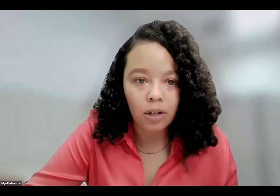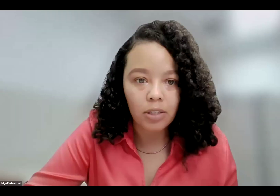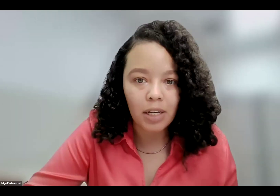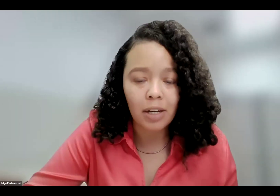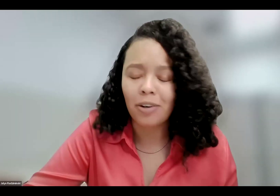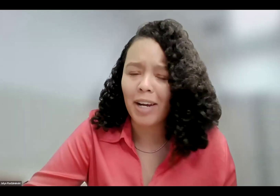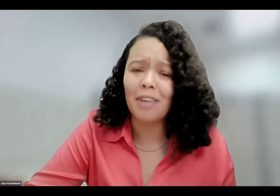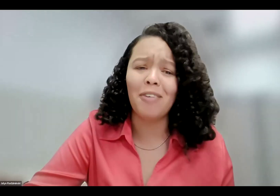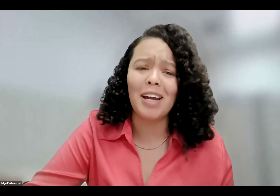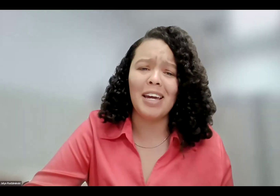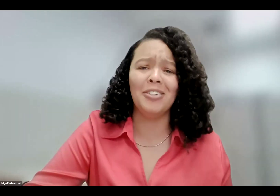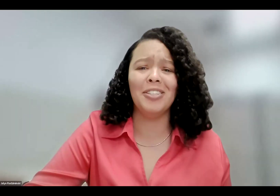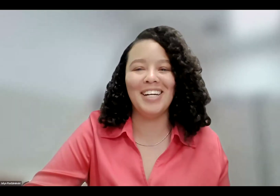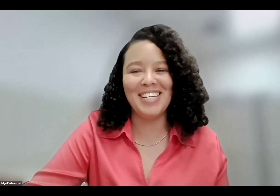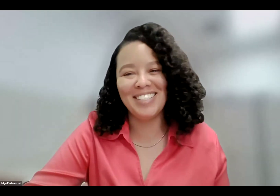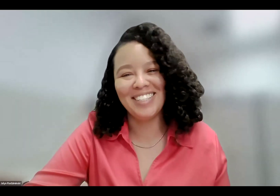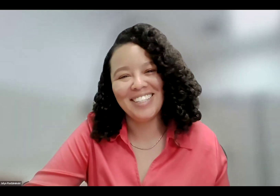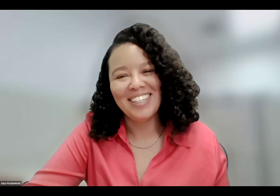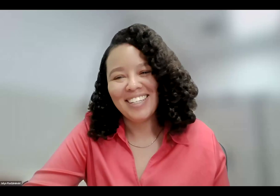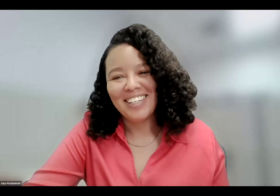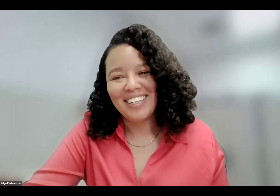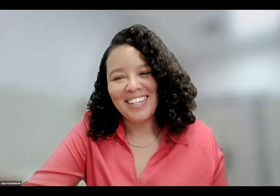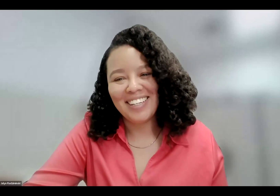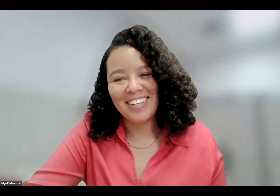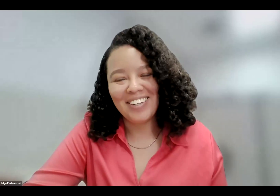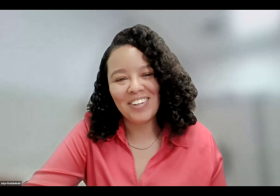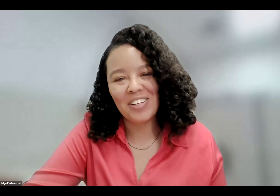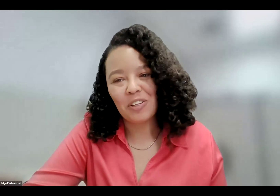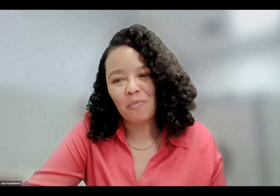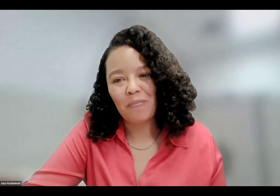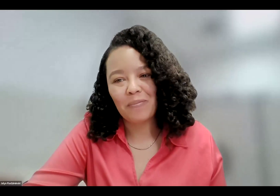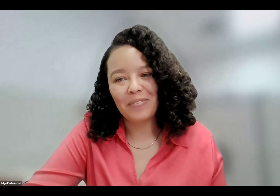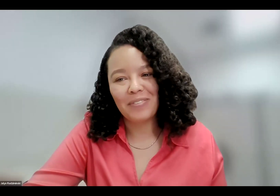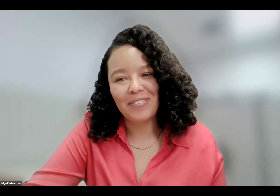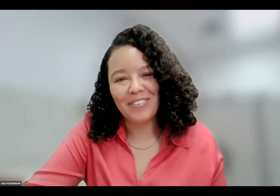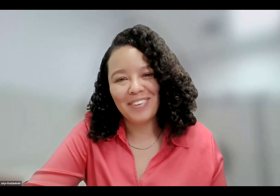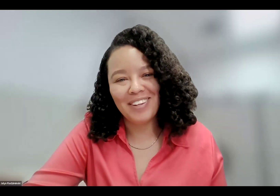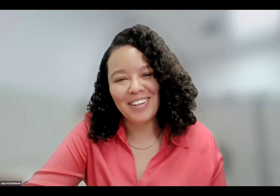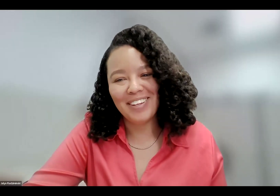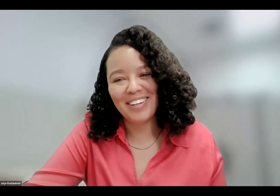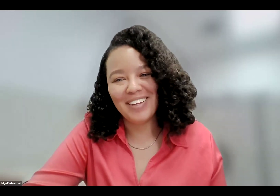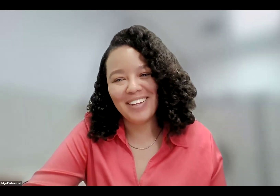it seems like the country is largely a creative writing exercise.